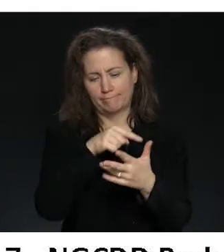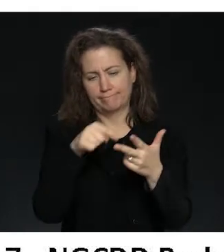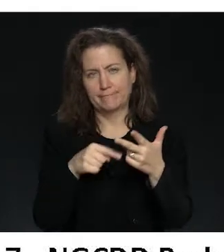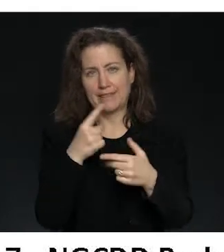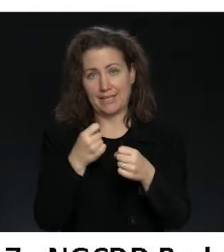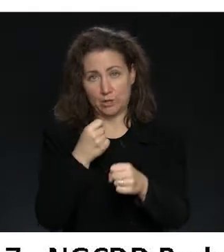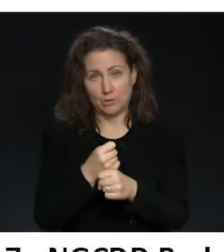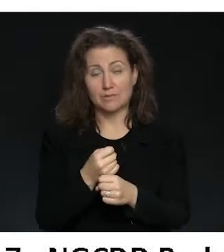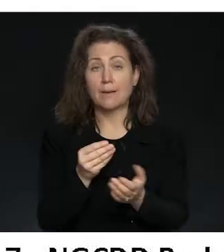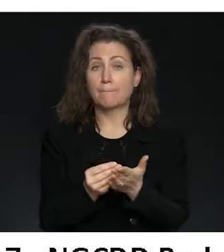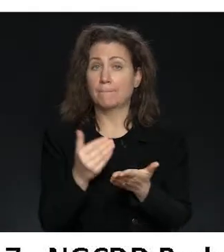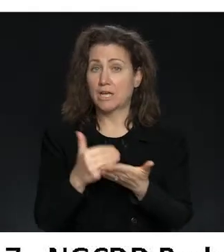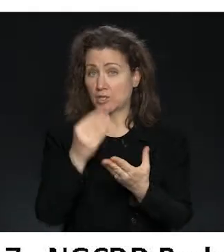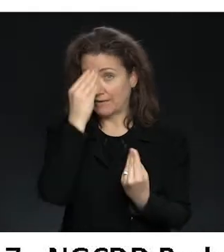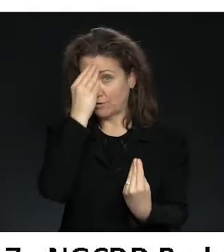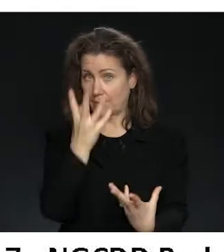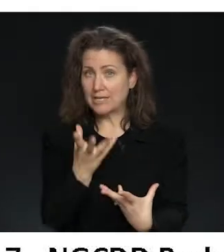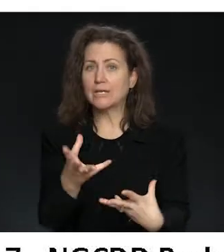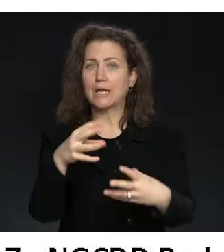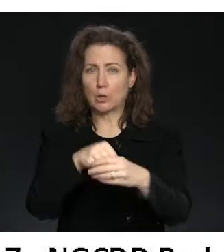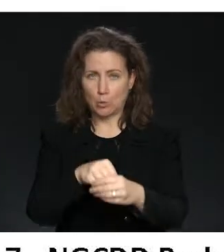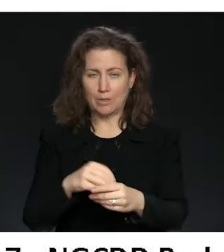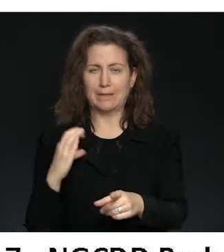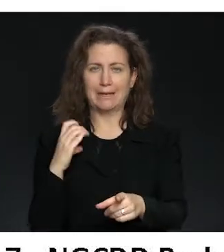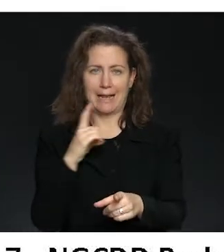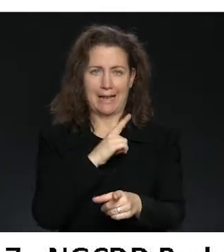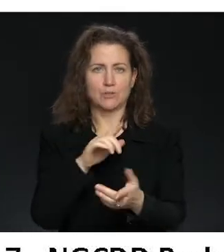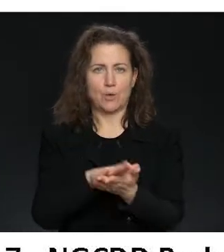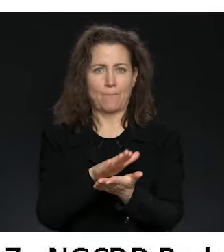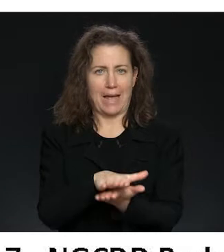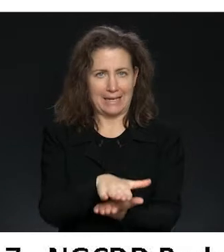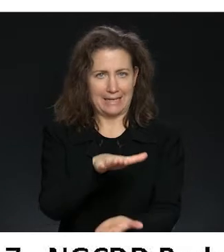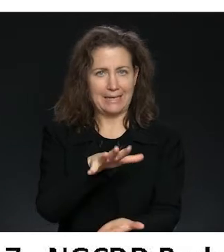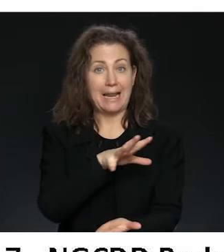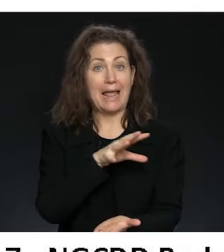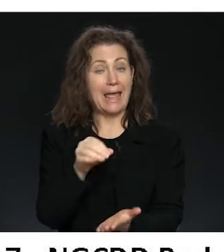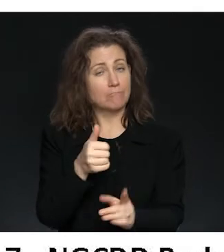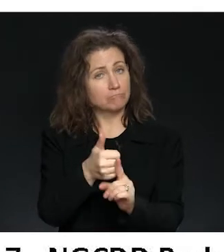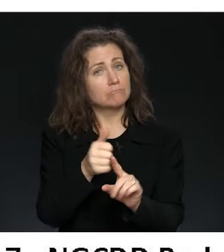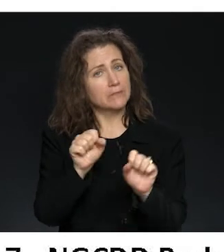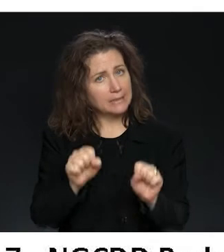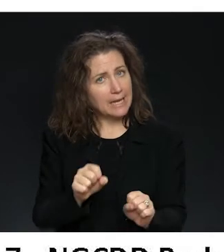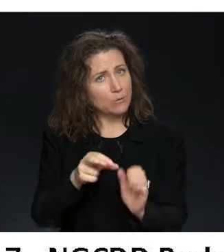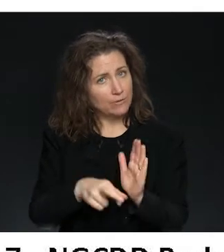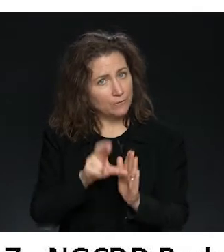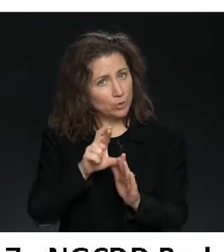included in the council packet, and you can also review that budget at